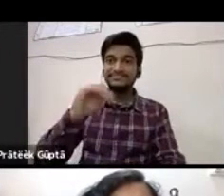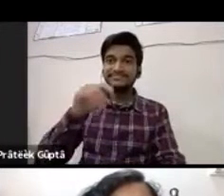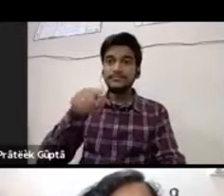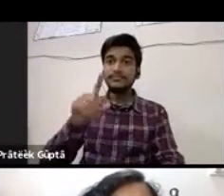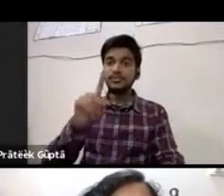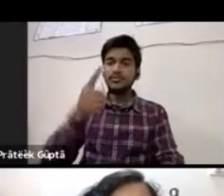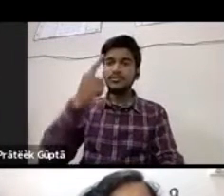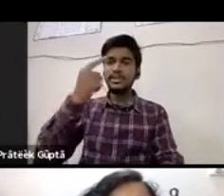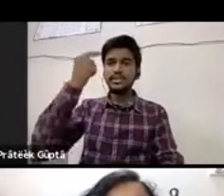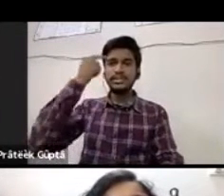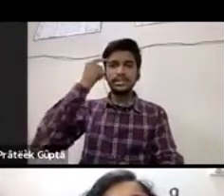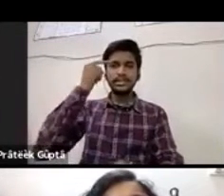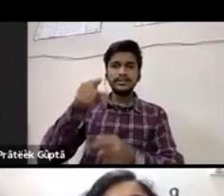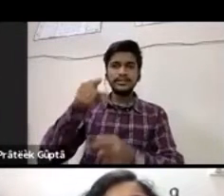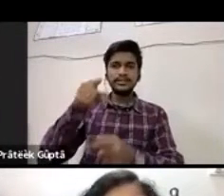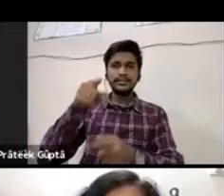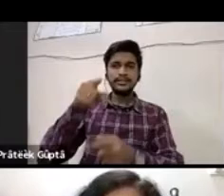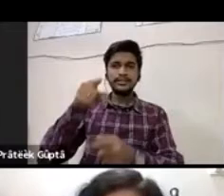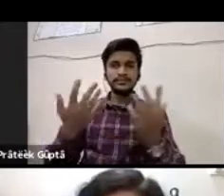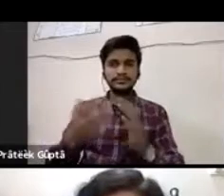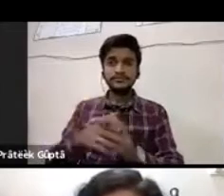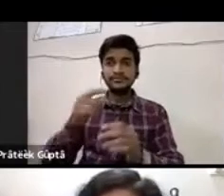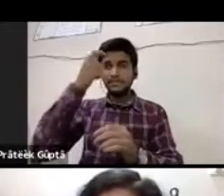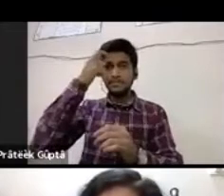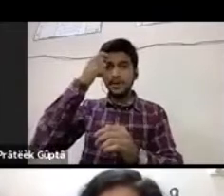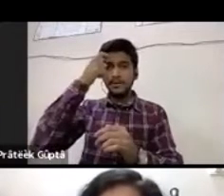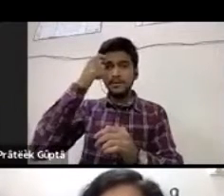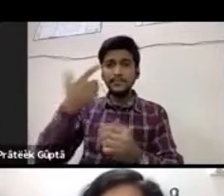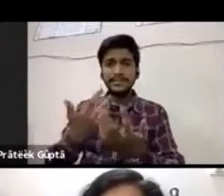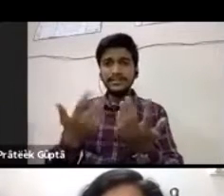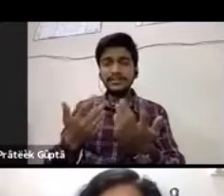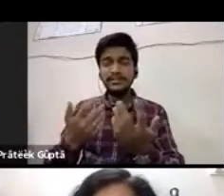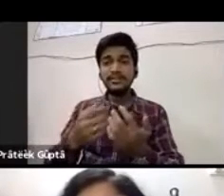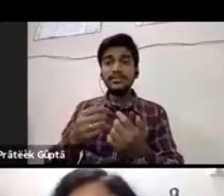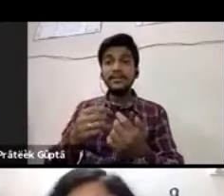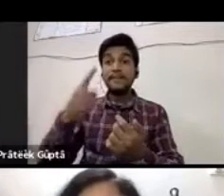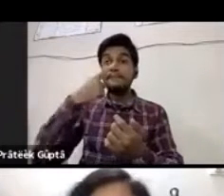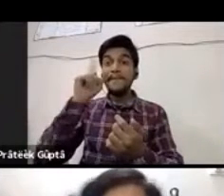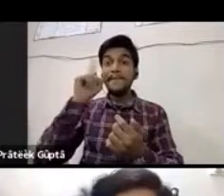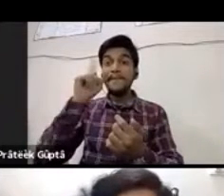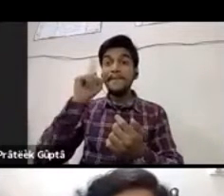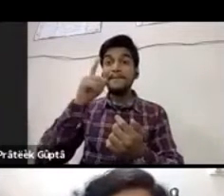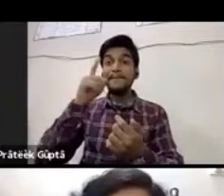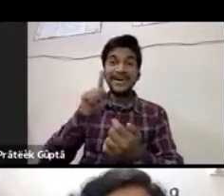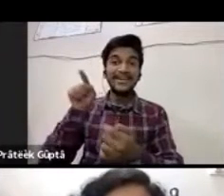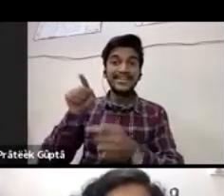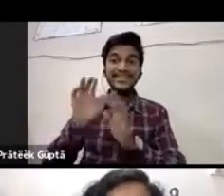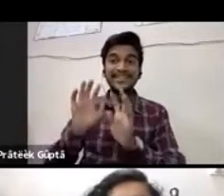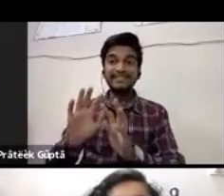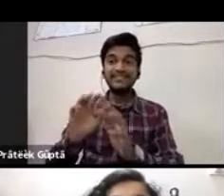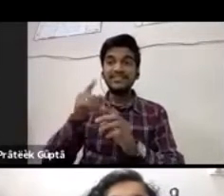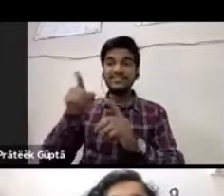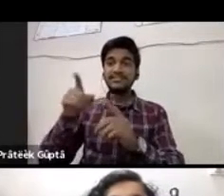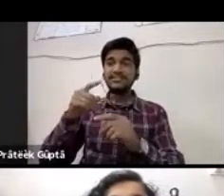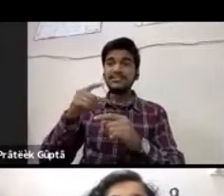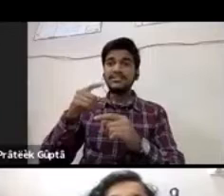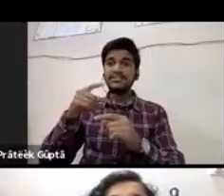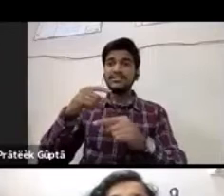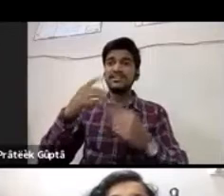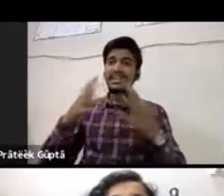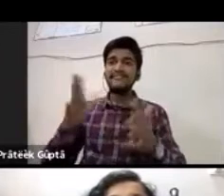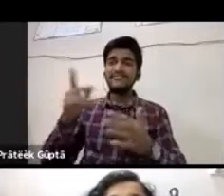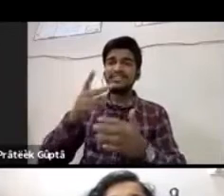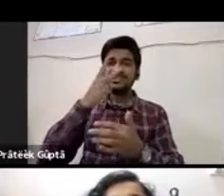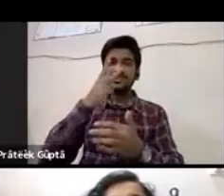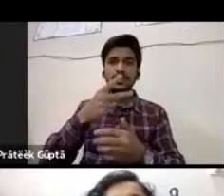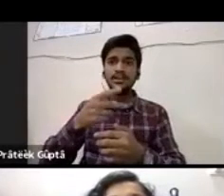that I've seen where the problem is ki jo mata pita hote hain, wohi kai baar situation ko accept nahi karte.